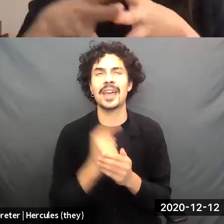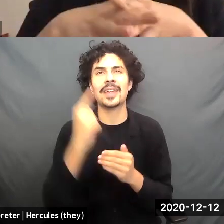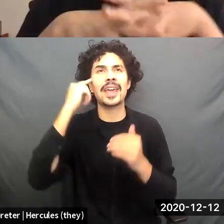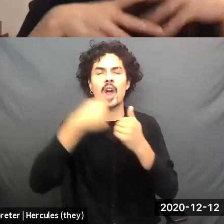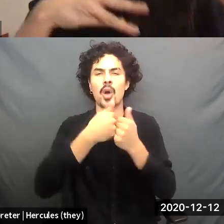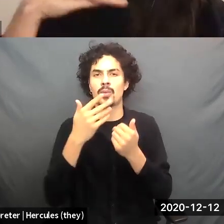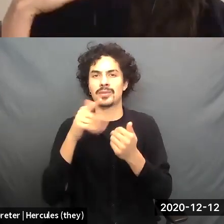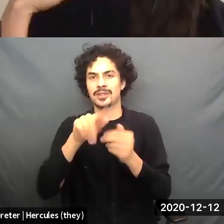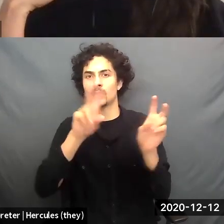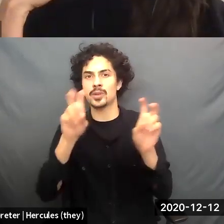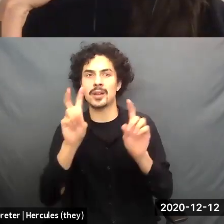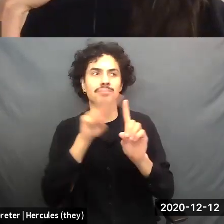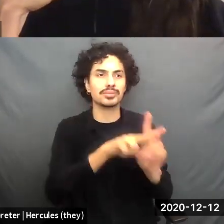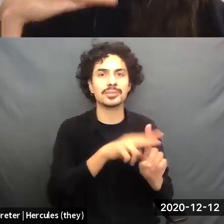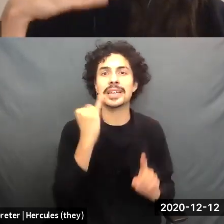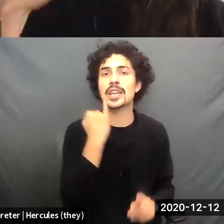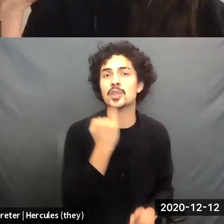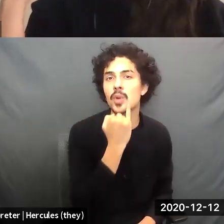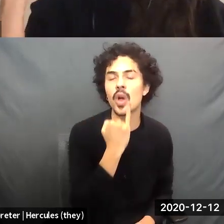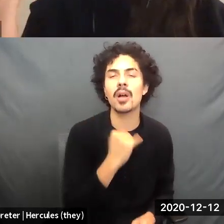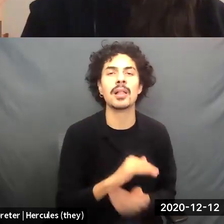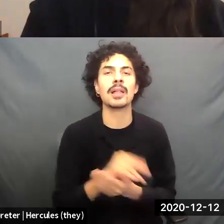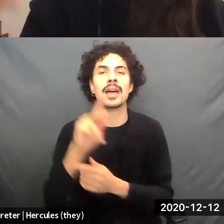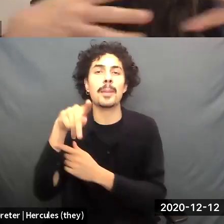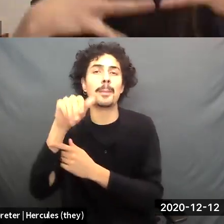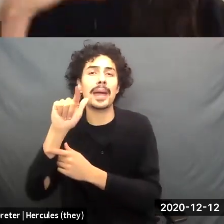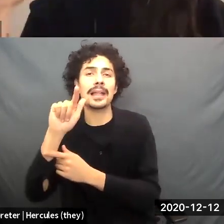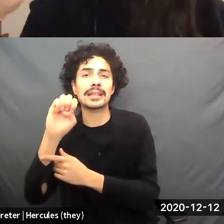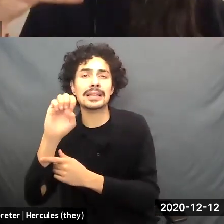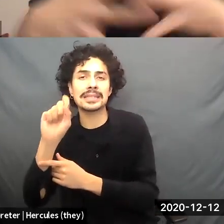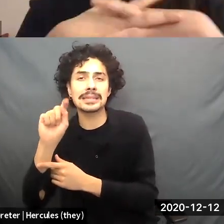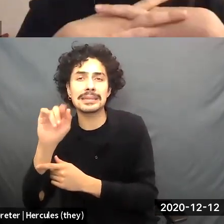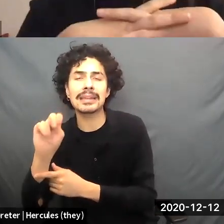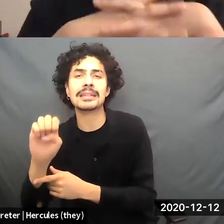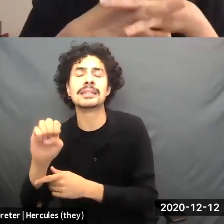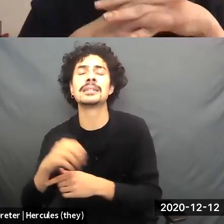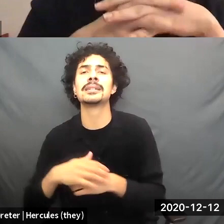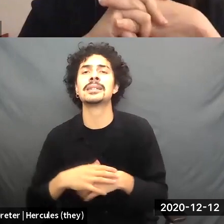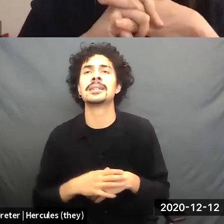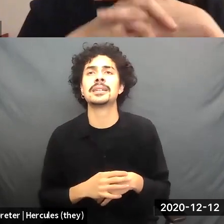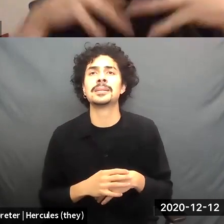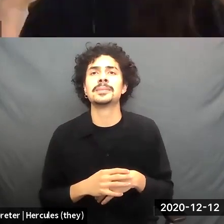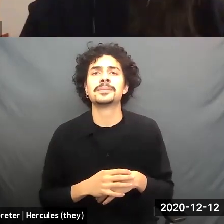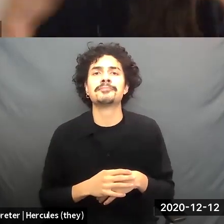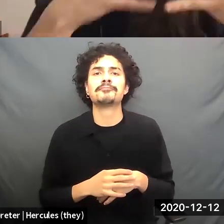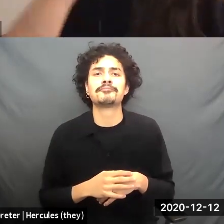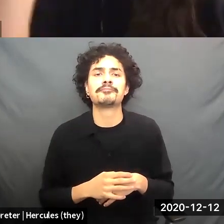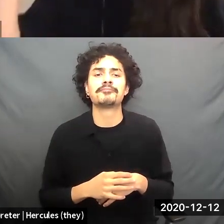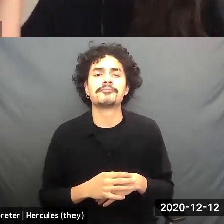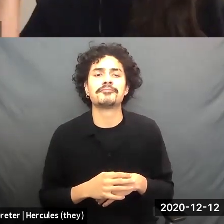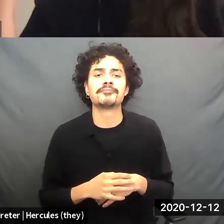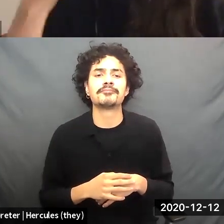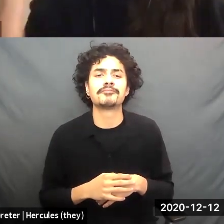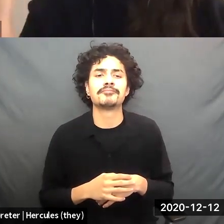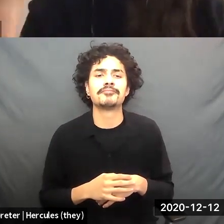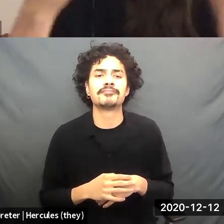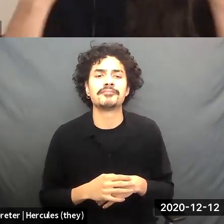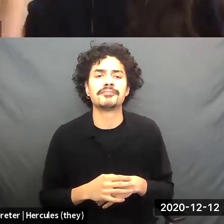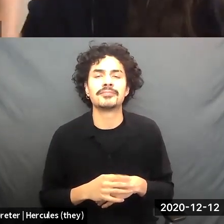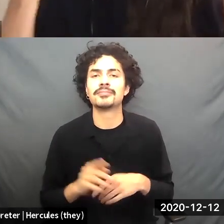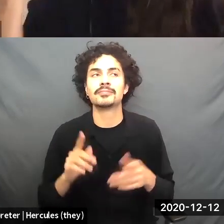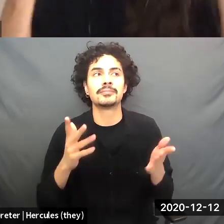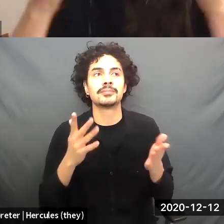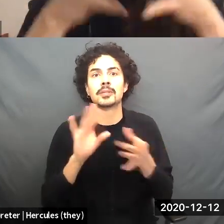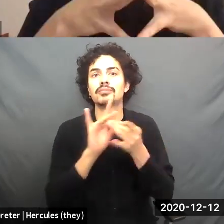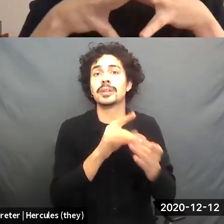Palestine, how they apply to other places, um, you know, um, like Canada,